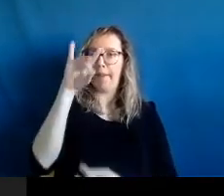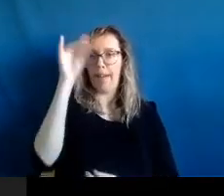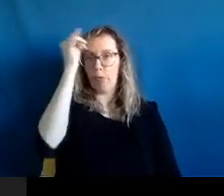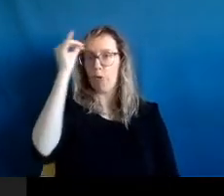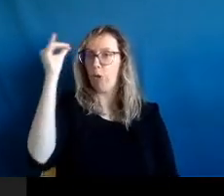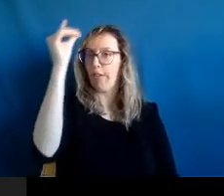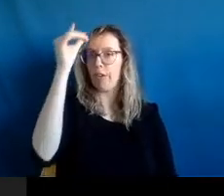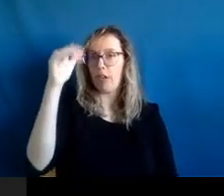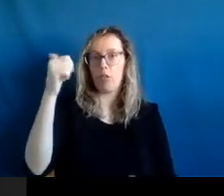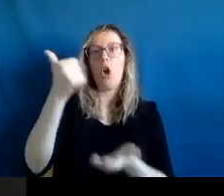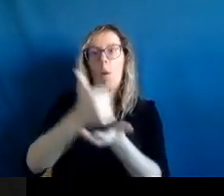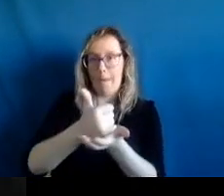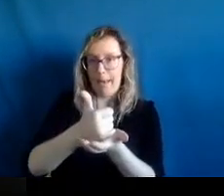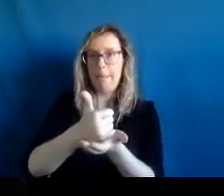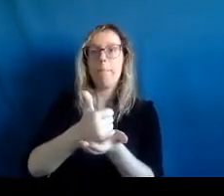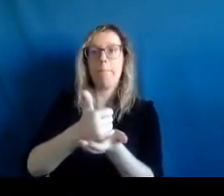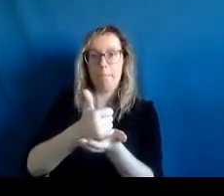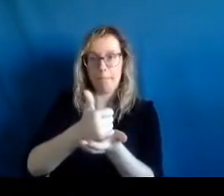Amen.